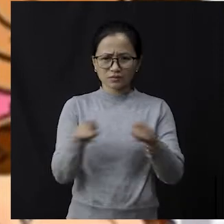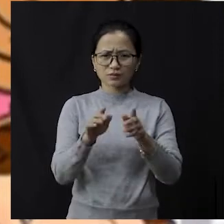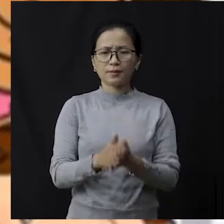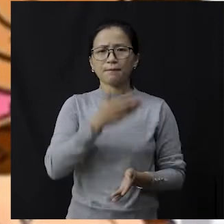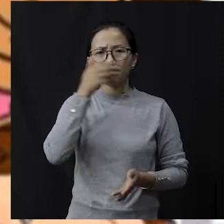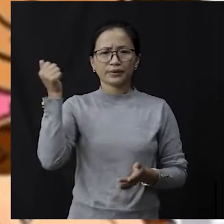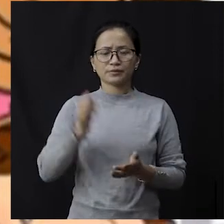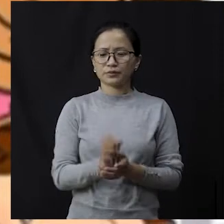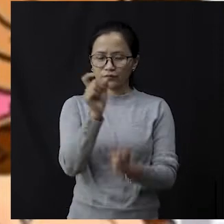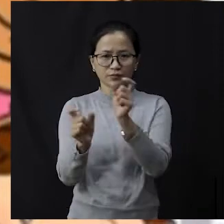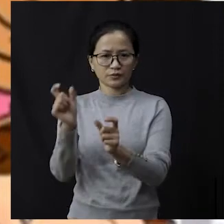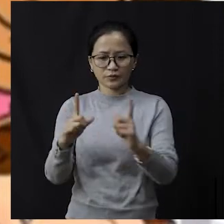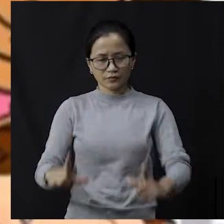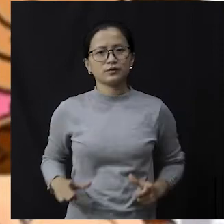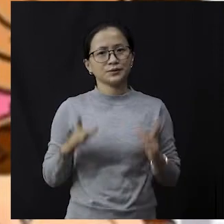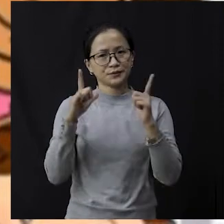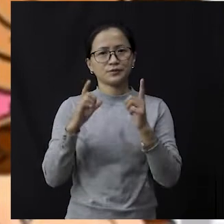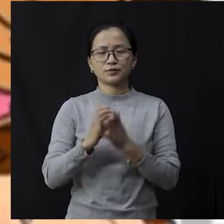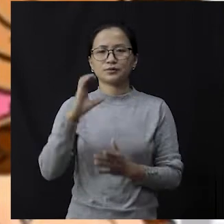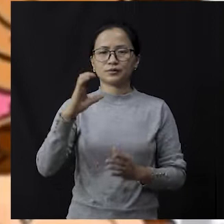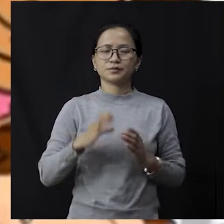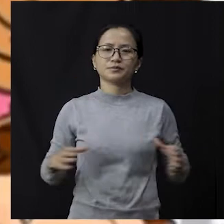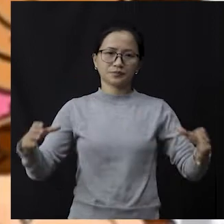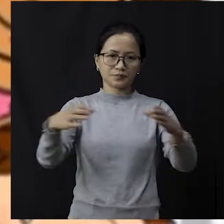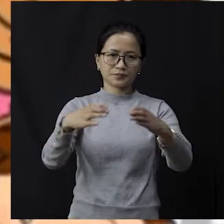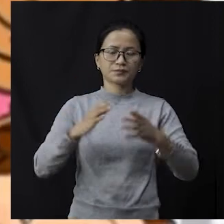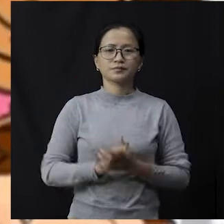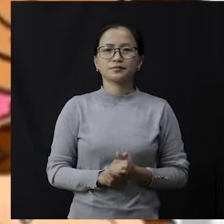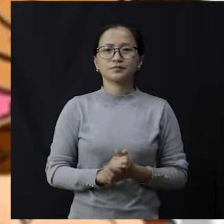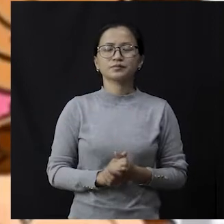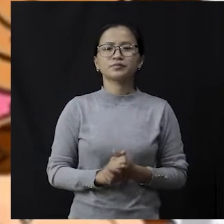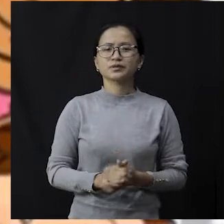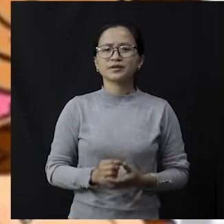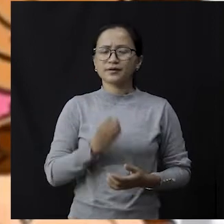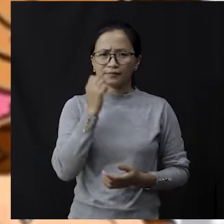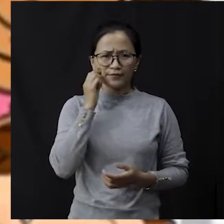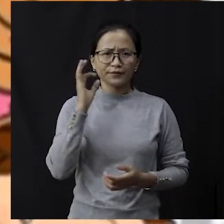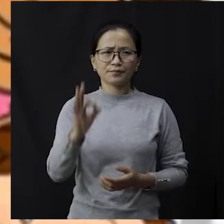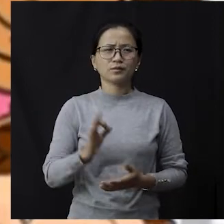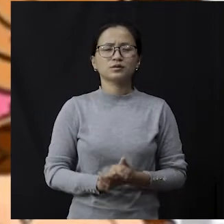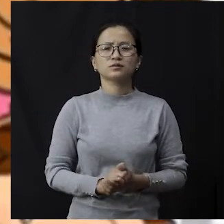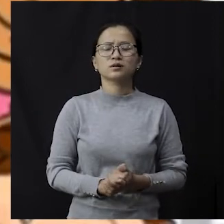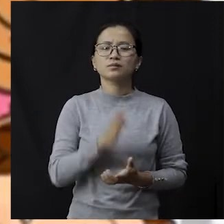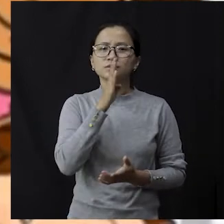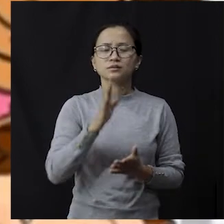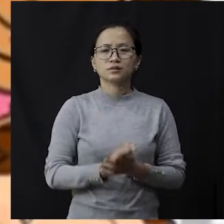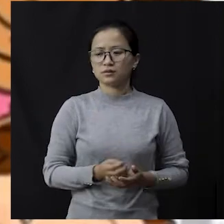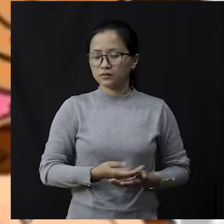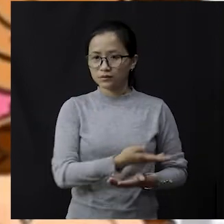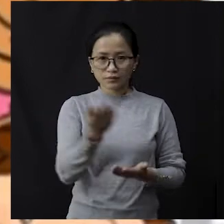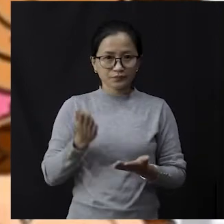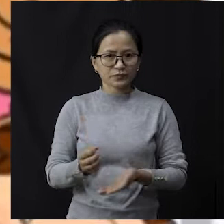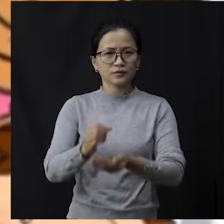life better for the people living in the community. Community helpers are very important because they keep